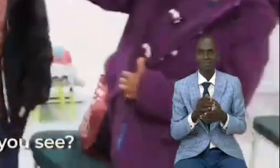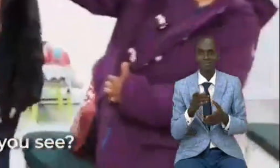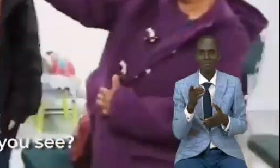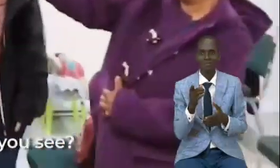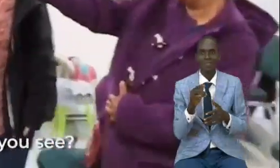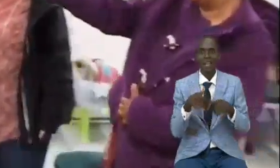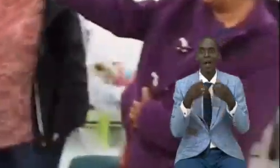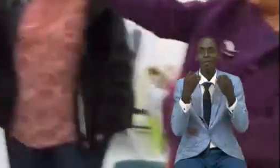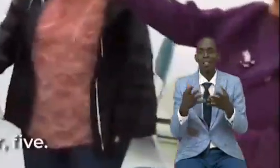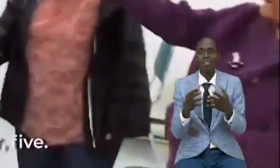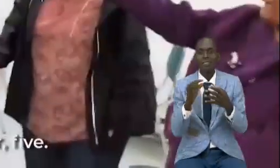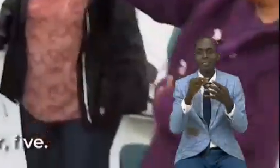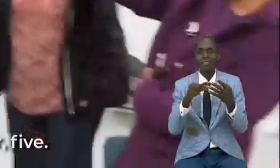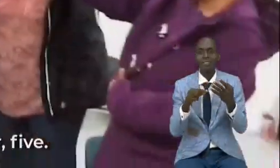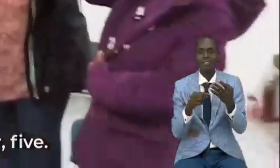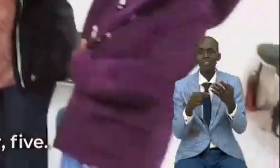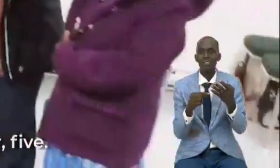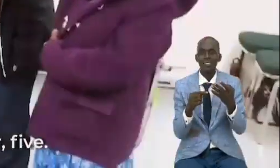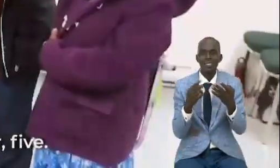How many fingers can you see?